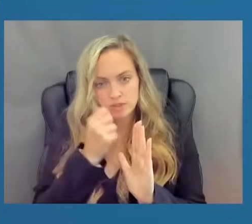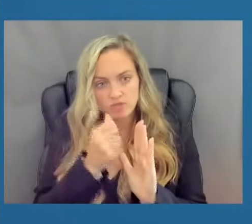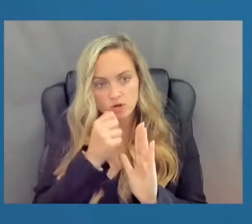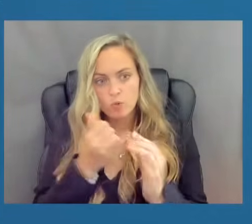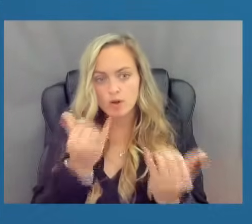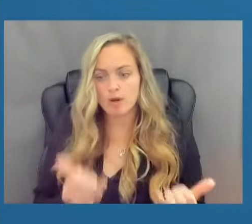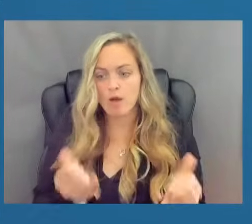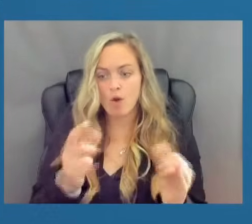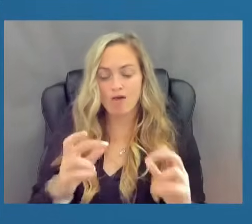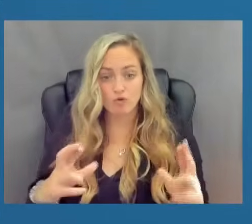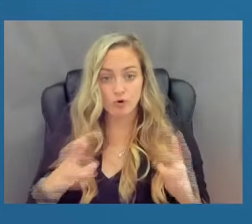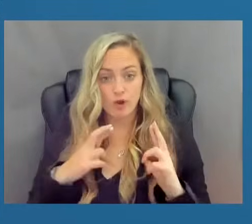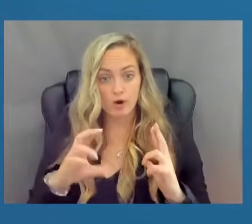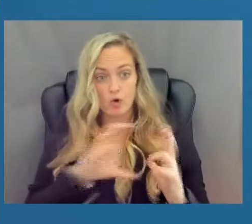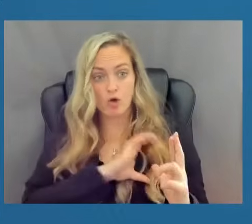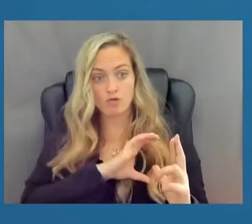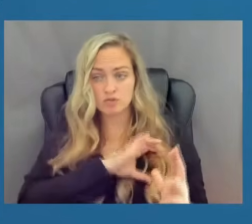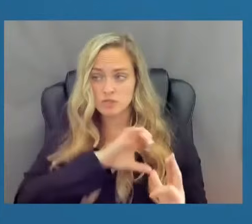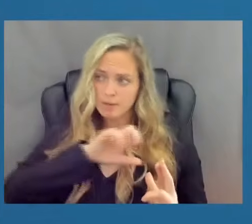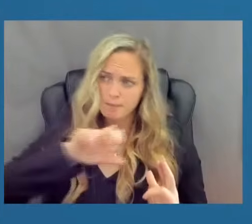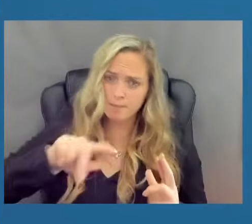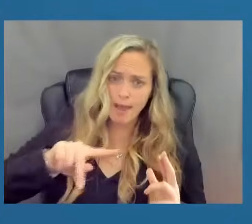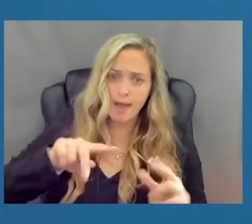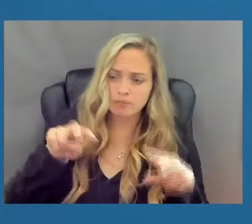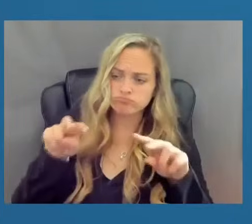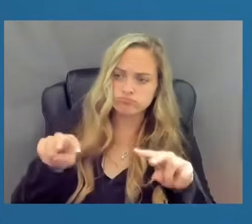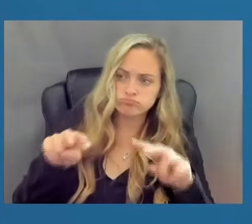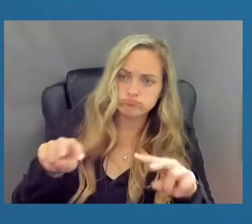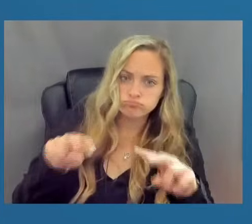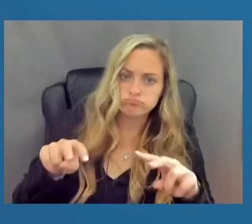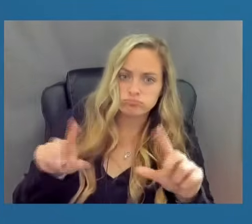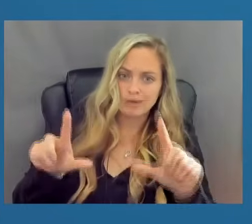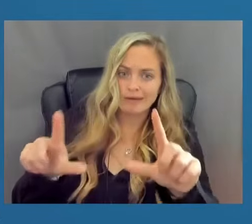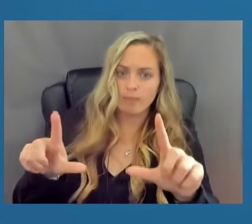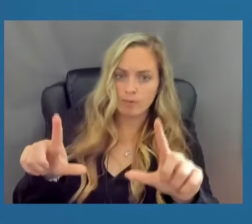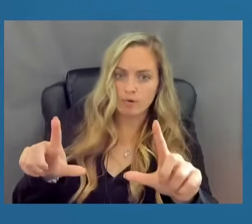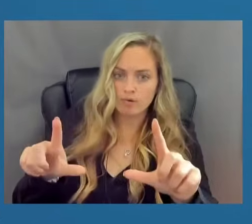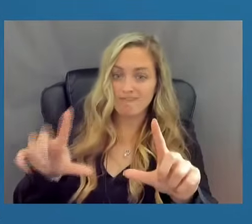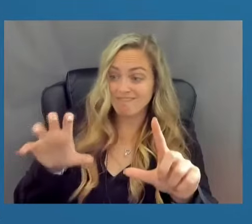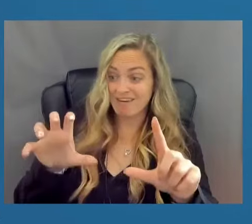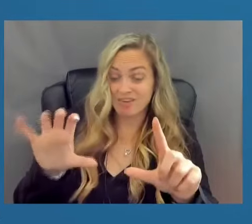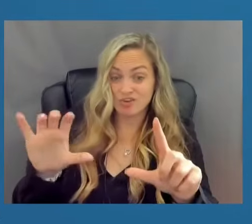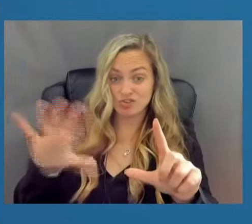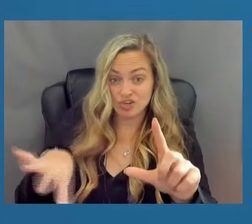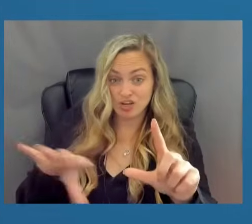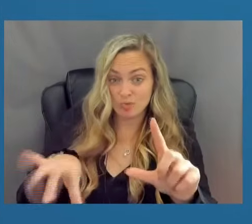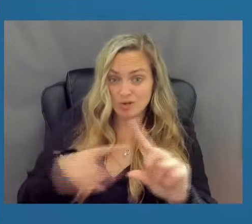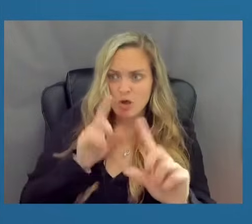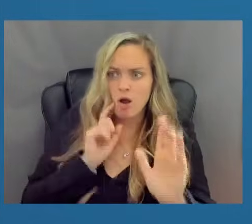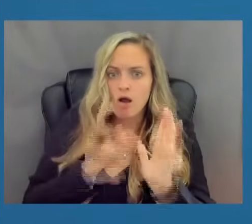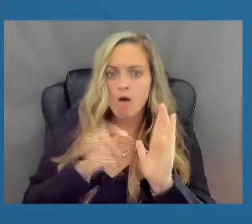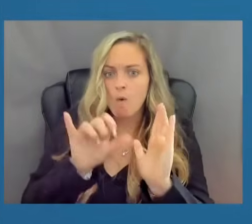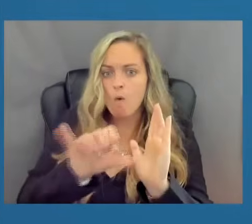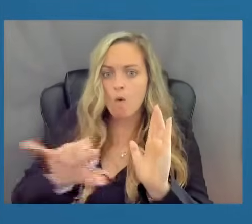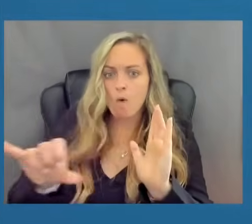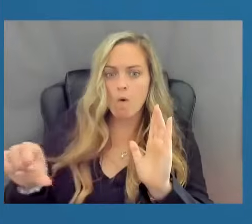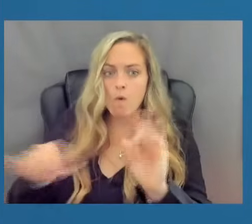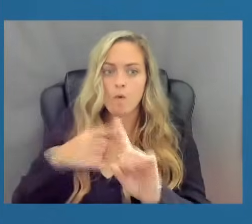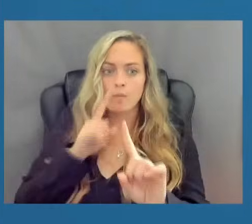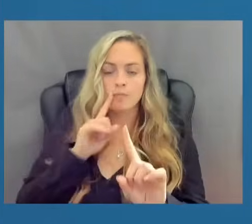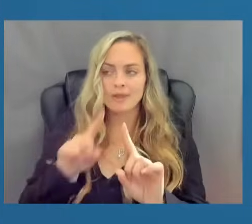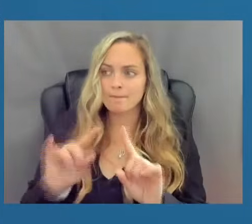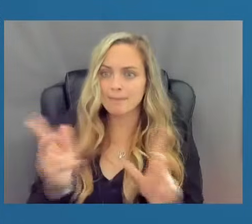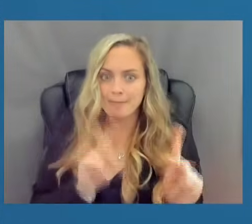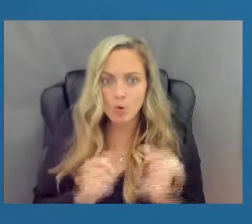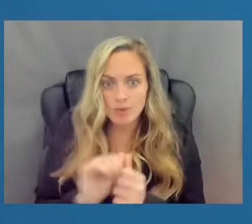retired officers that have come back, and they're watching the cameras. Over 500 cameras, and they're spotting things like individuals with guns about